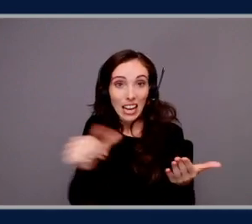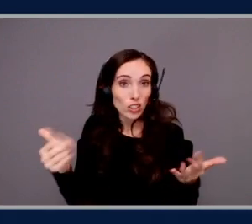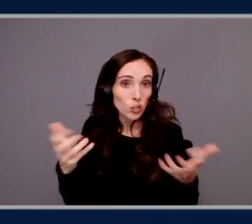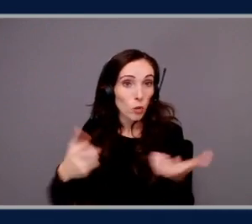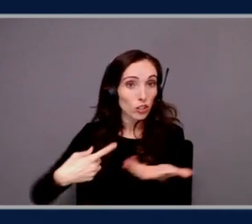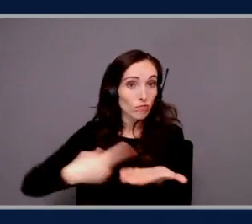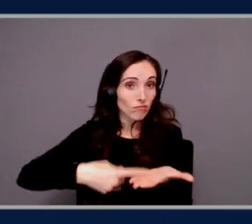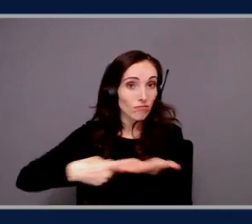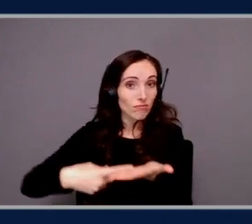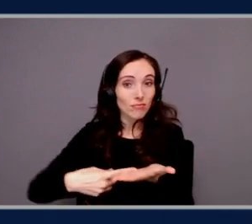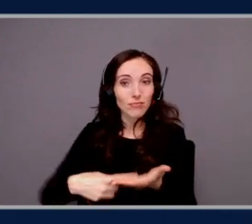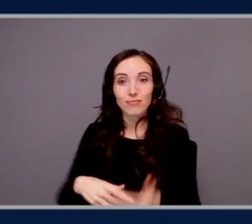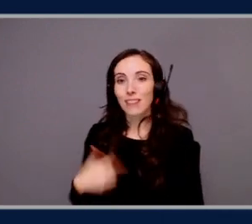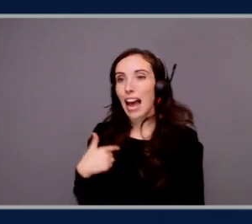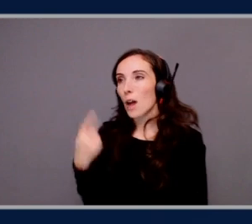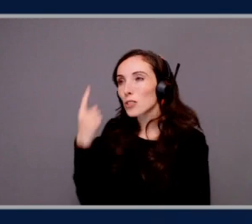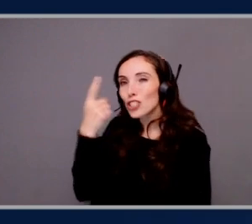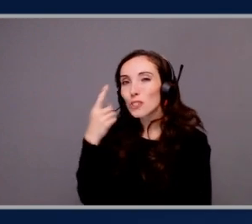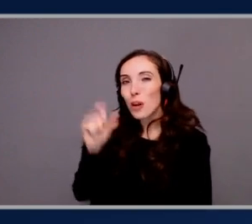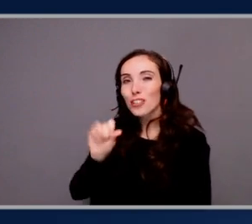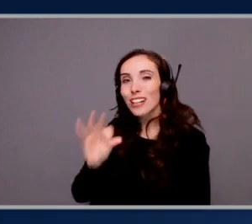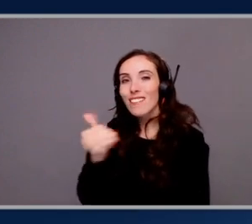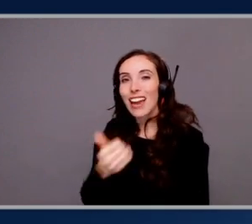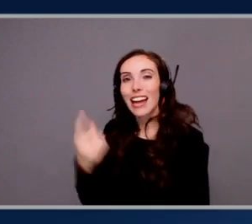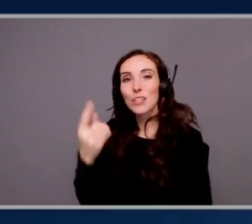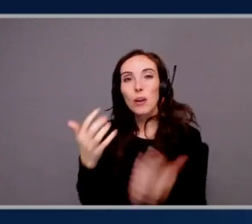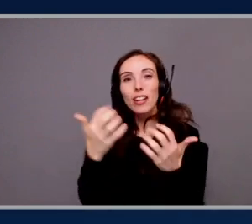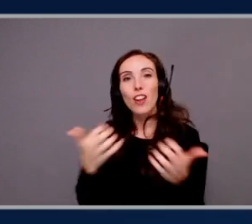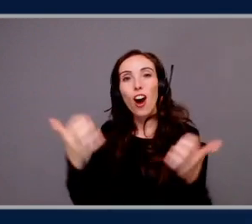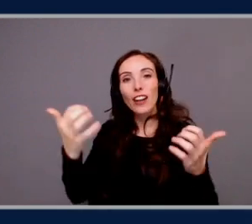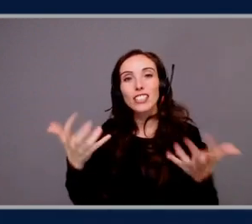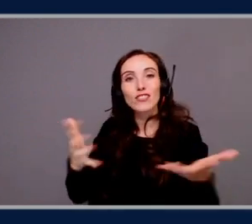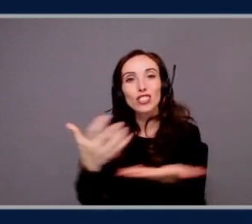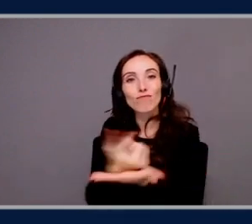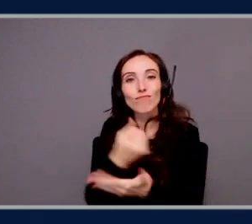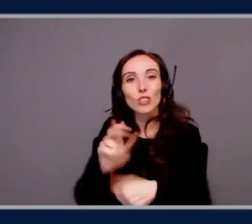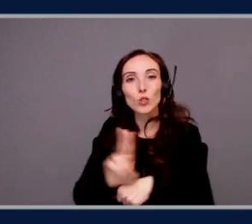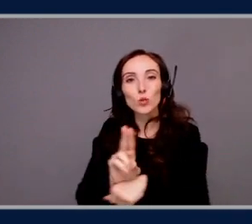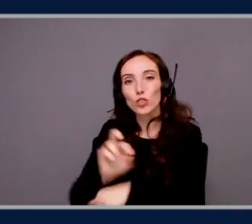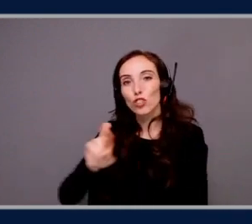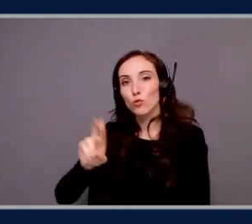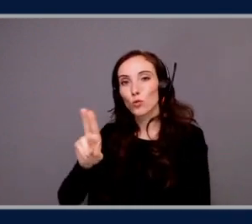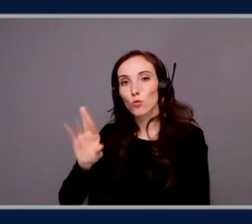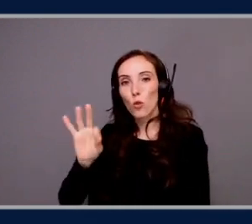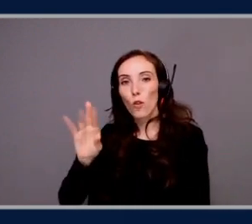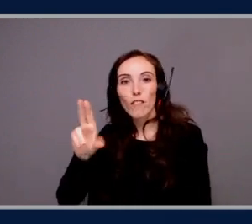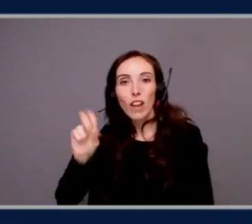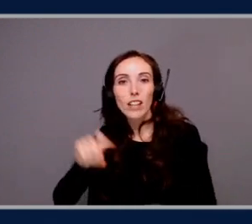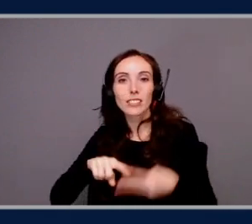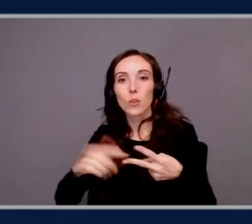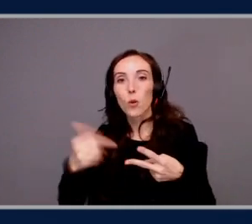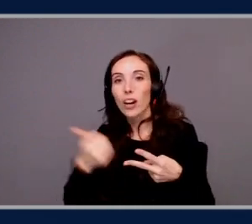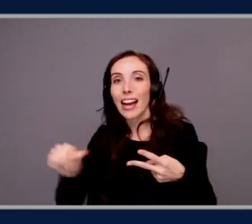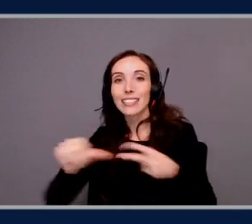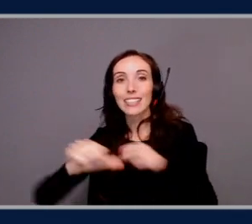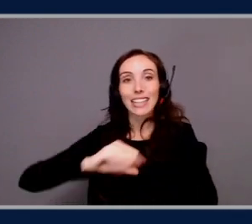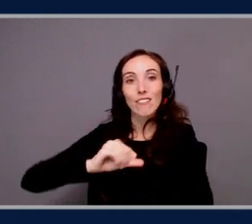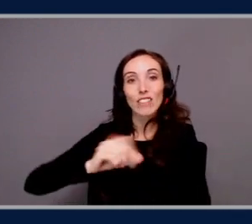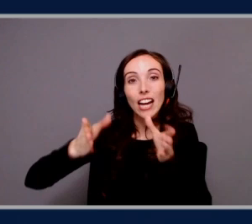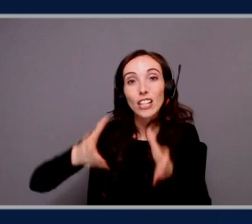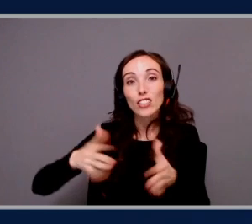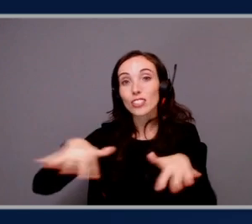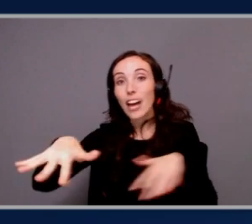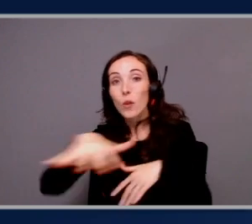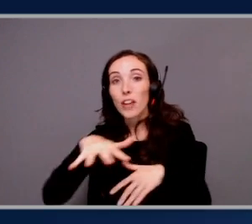I don't know. I was just wondering if anyone in the audience has used Rufus or any advertisers out there that have tried some of these capabilities